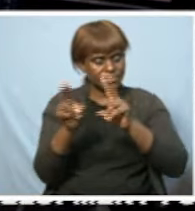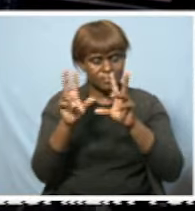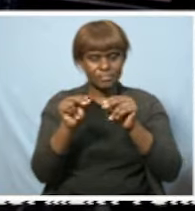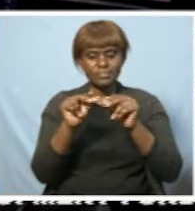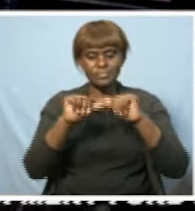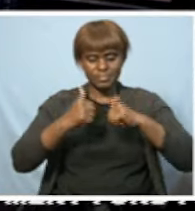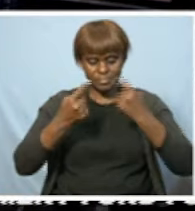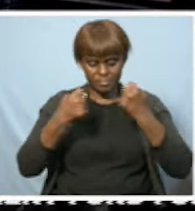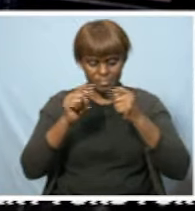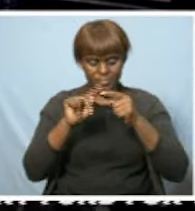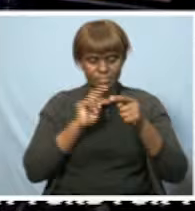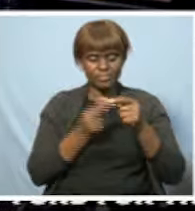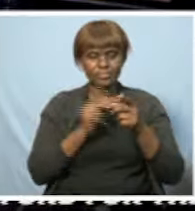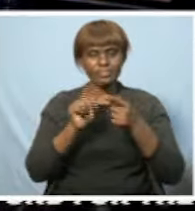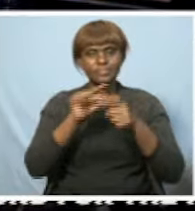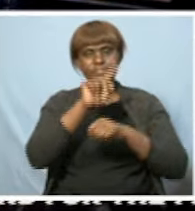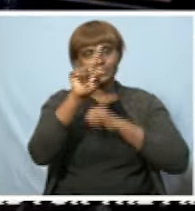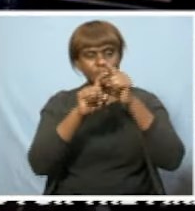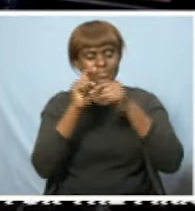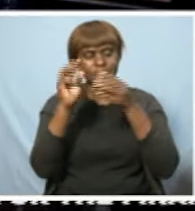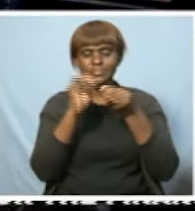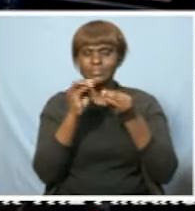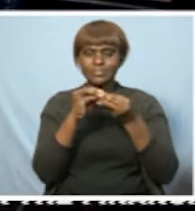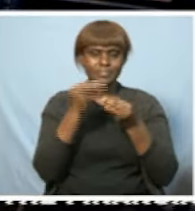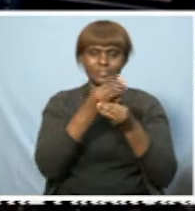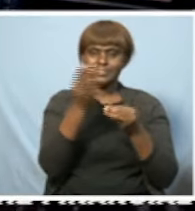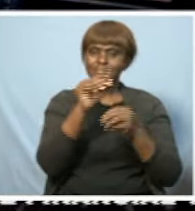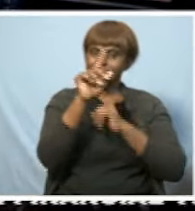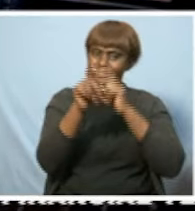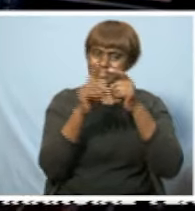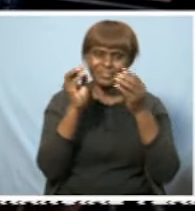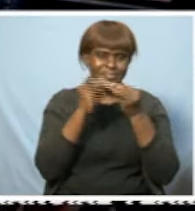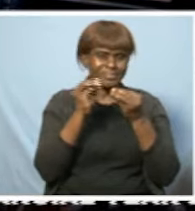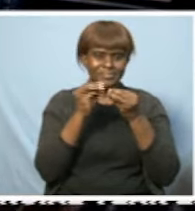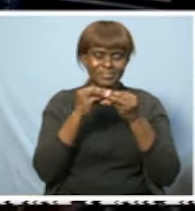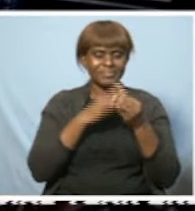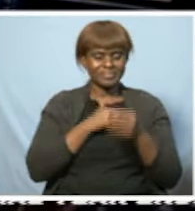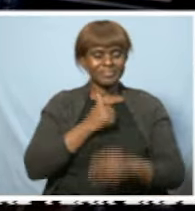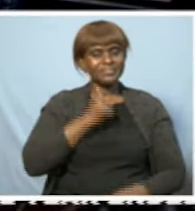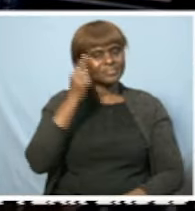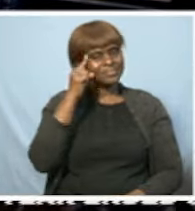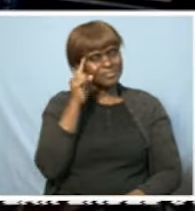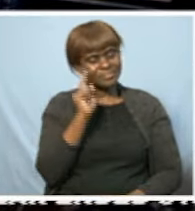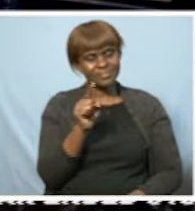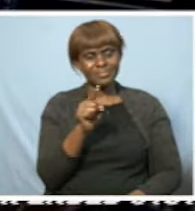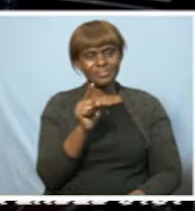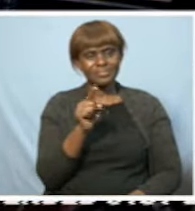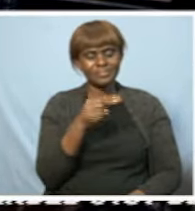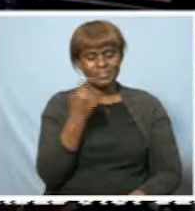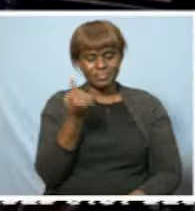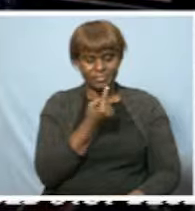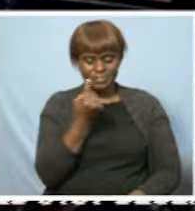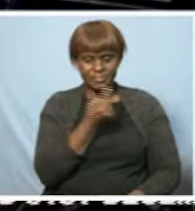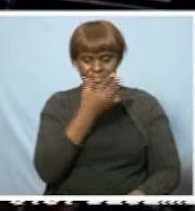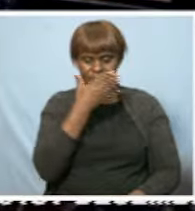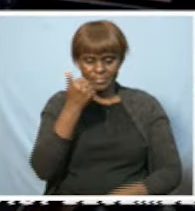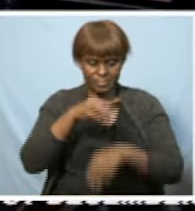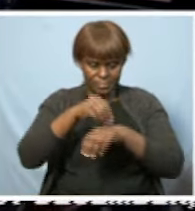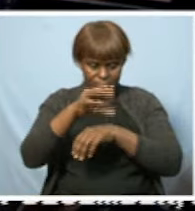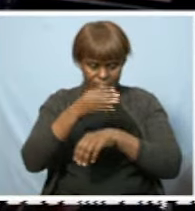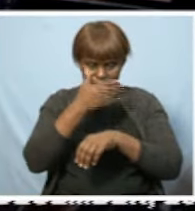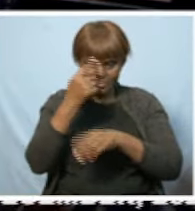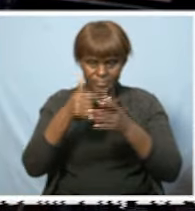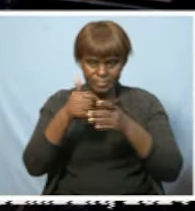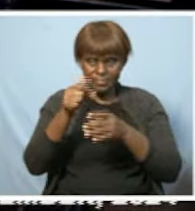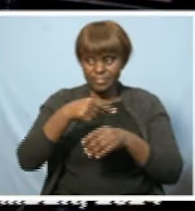us to question a lot of questions. I think the only best advice you should go away with is